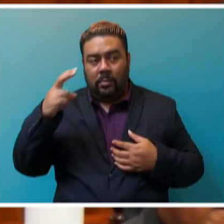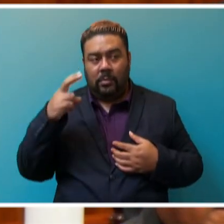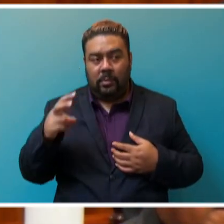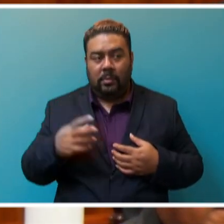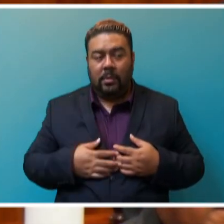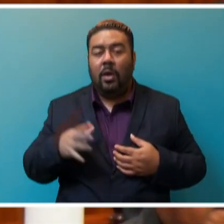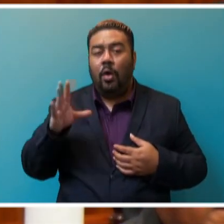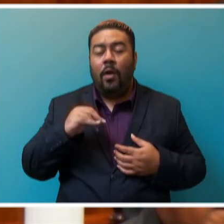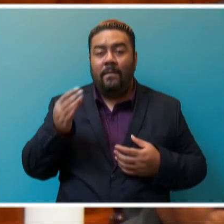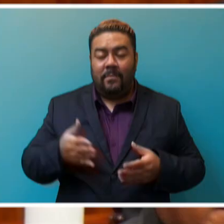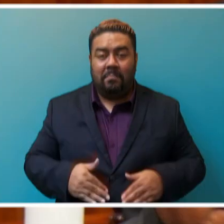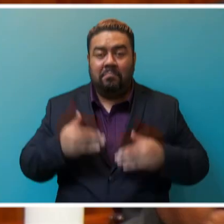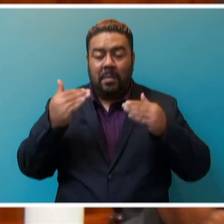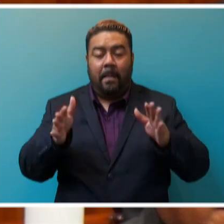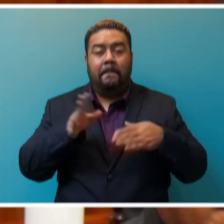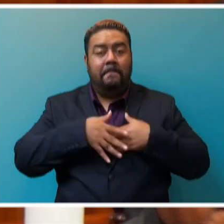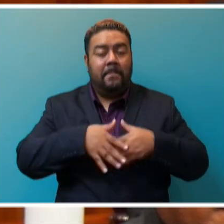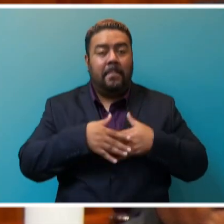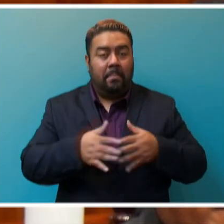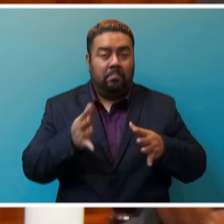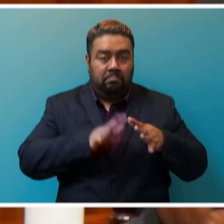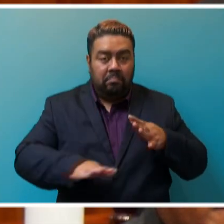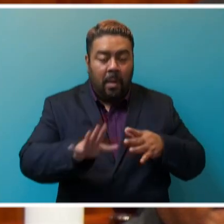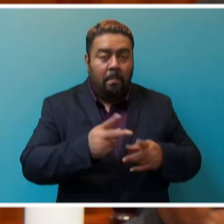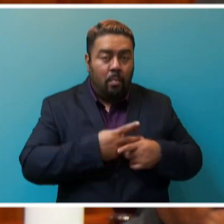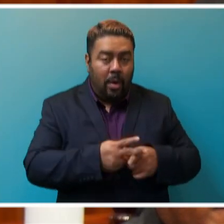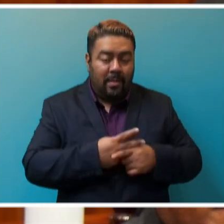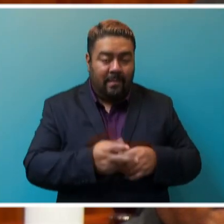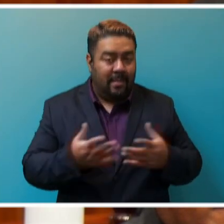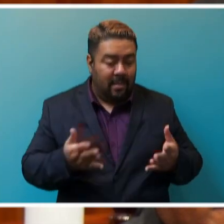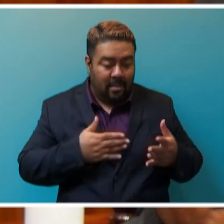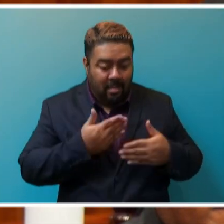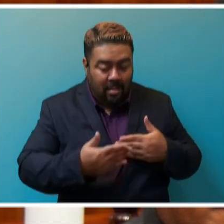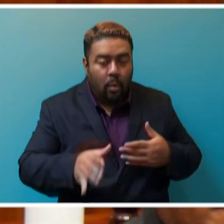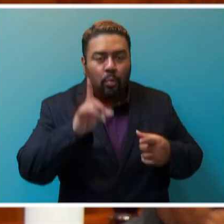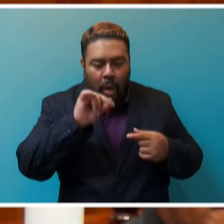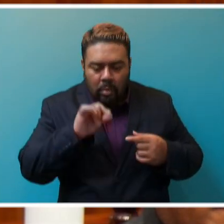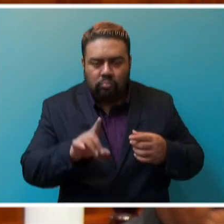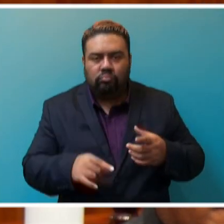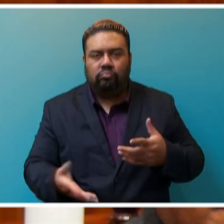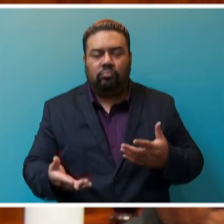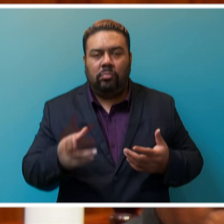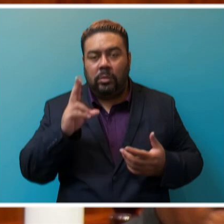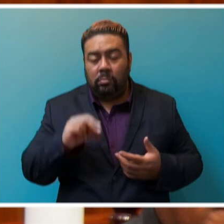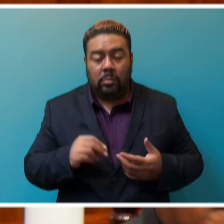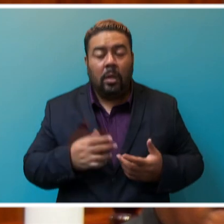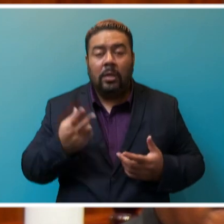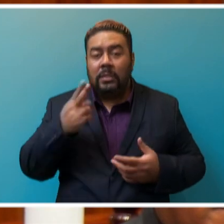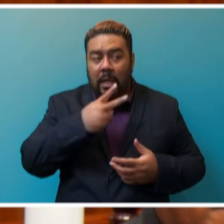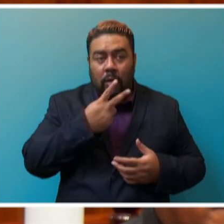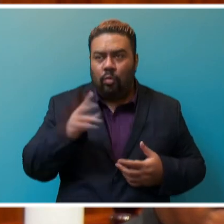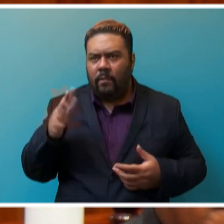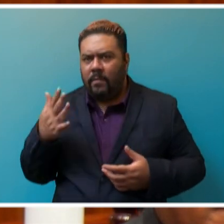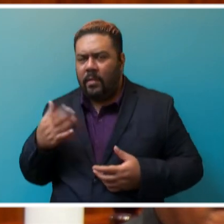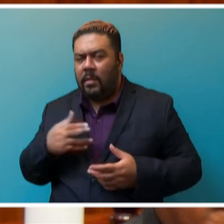training of enhancing public sector productivity was conducted from 2nd to 5th December